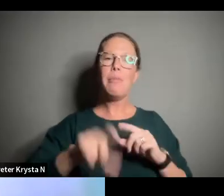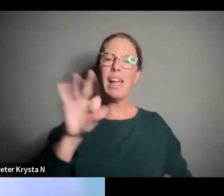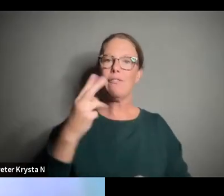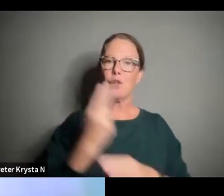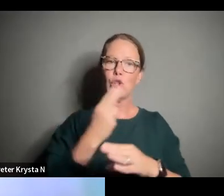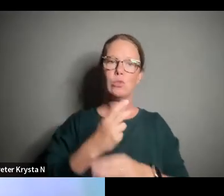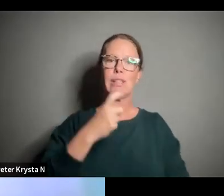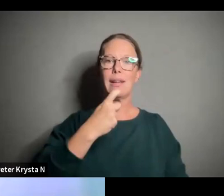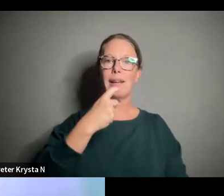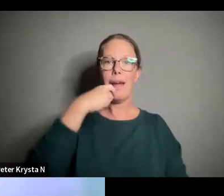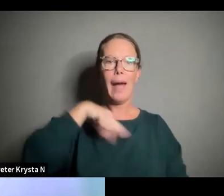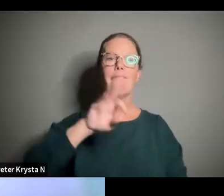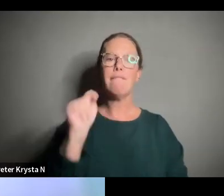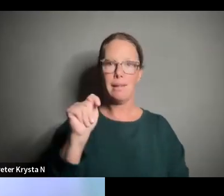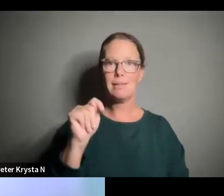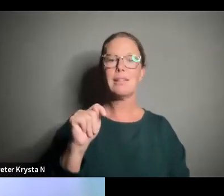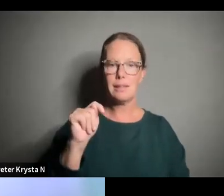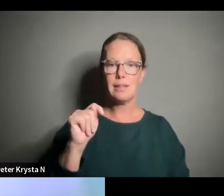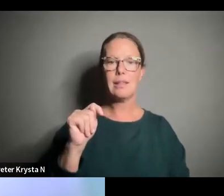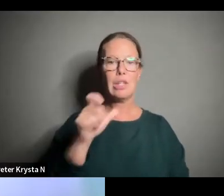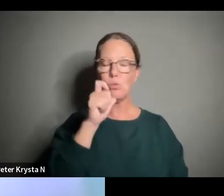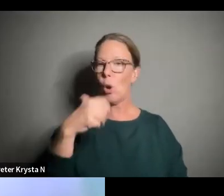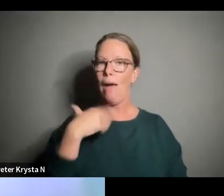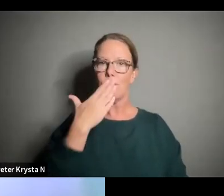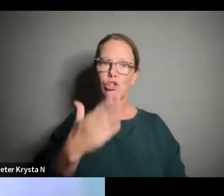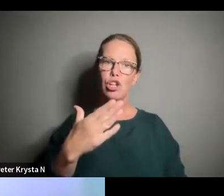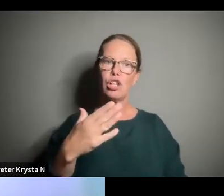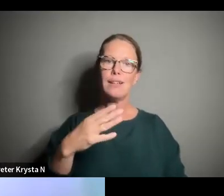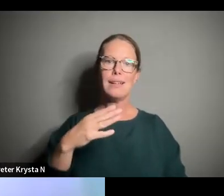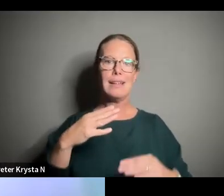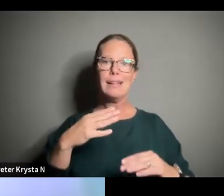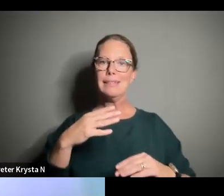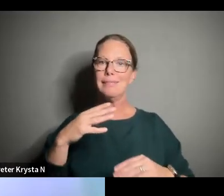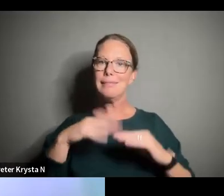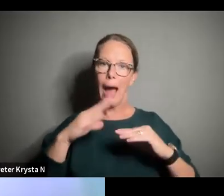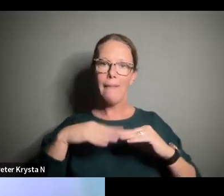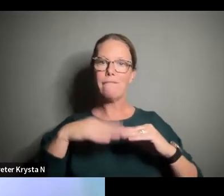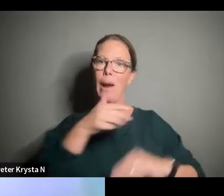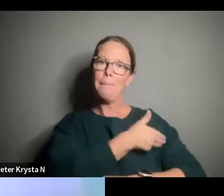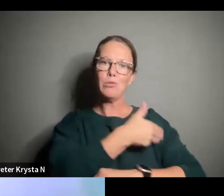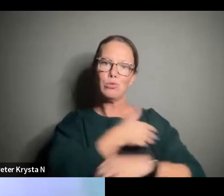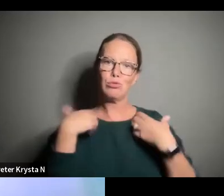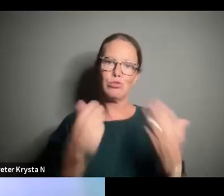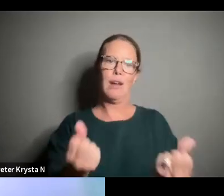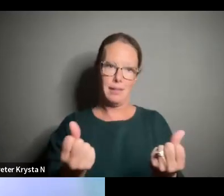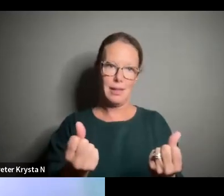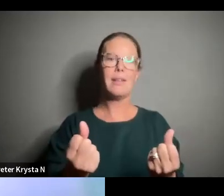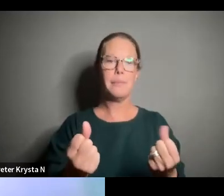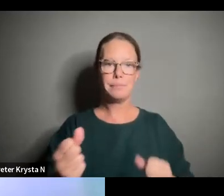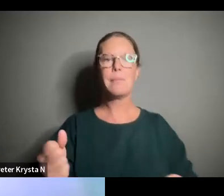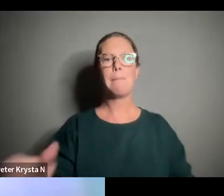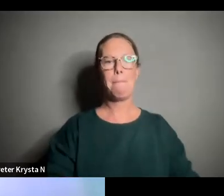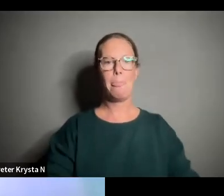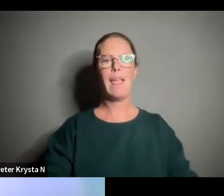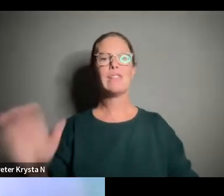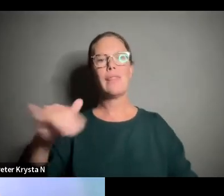time, your diaphragm won't be able to give you that good strength. So we have to strengthen that muscle to get you off the ventilator. And that's